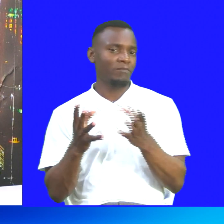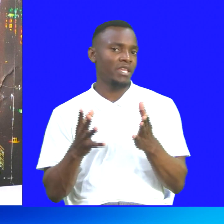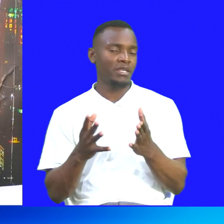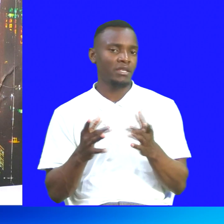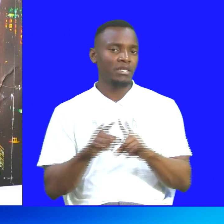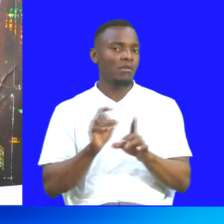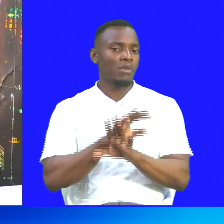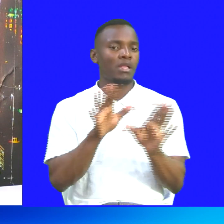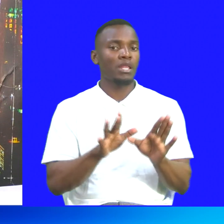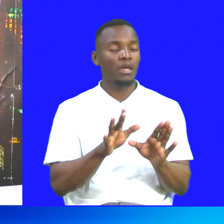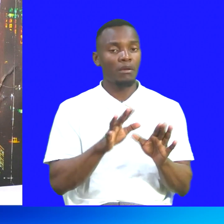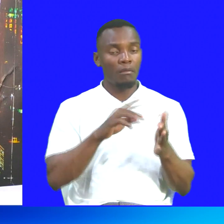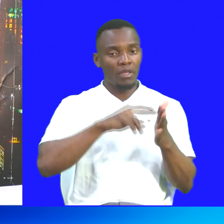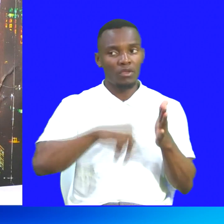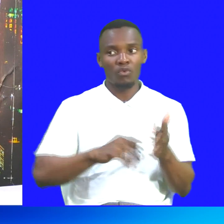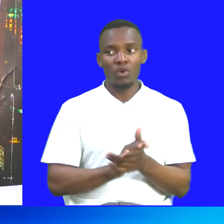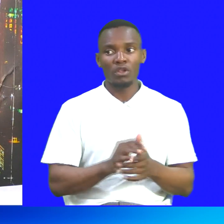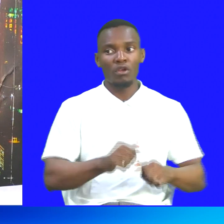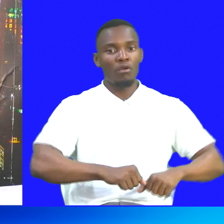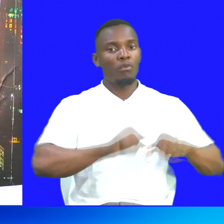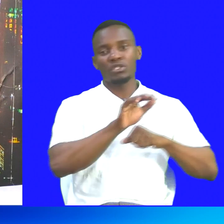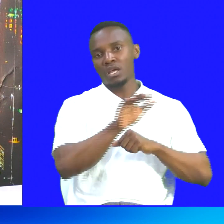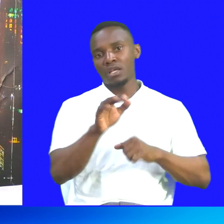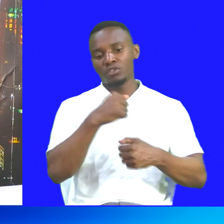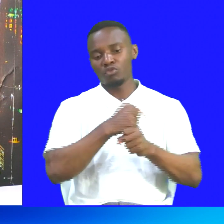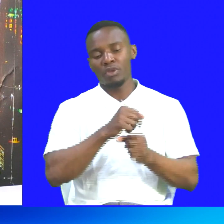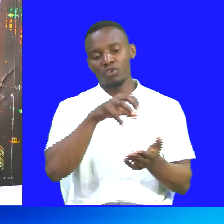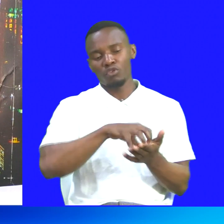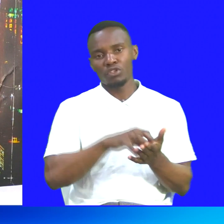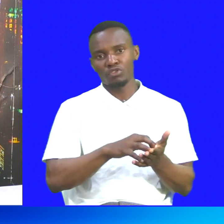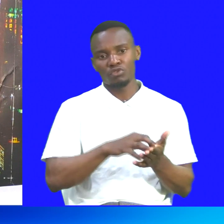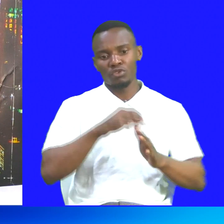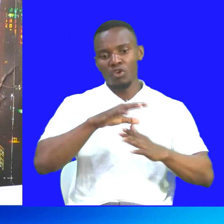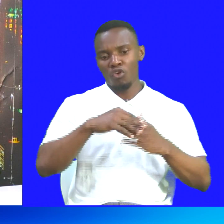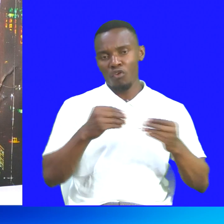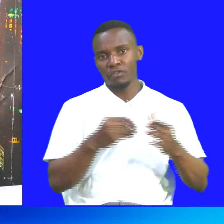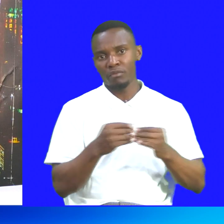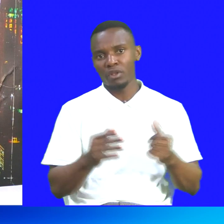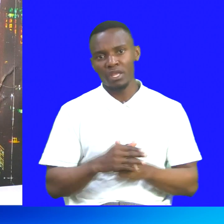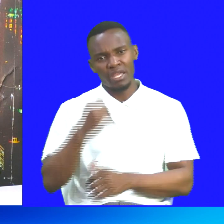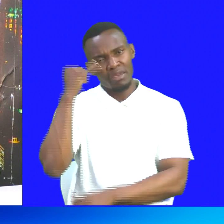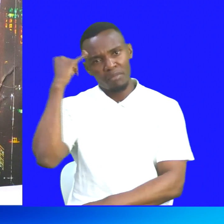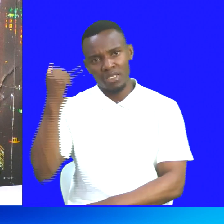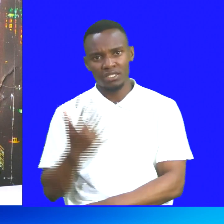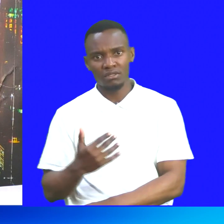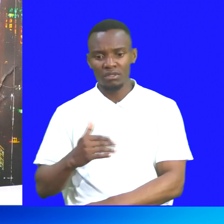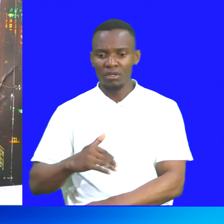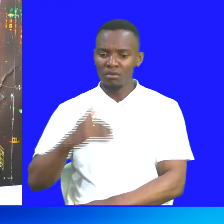the conditions of working suitable. Imagine having to climb stairs